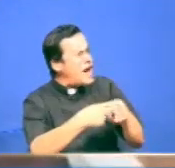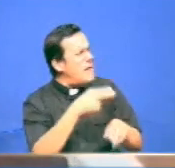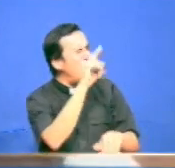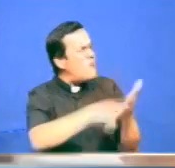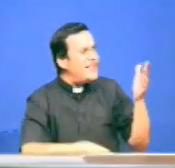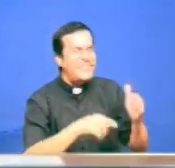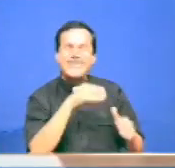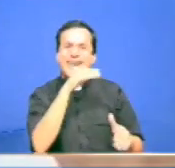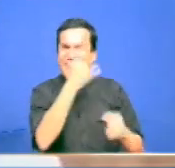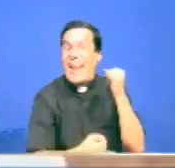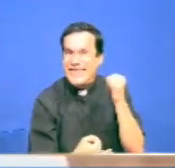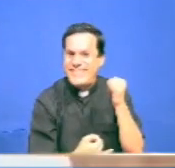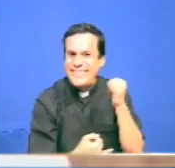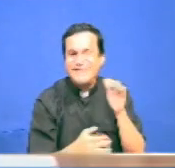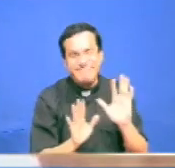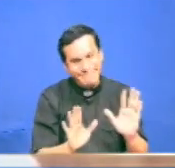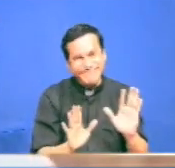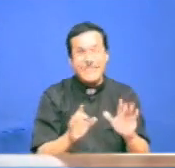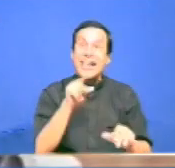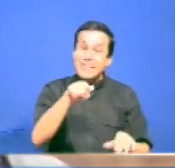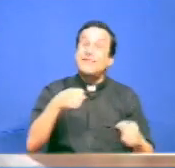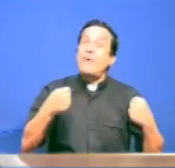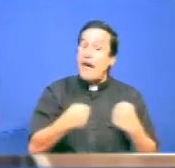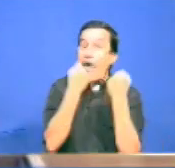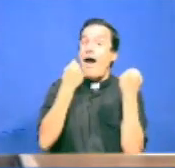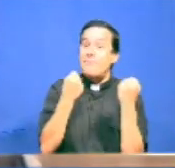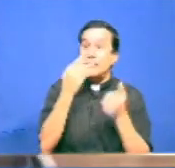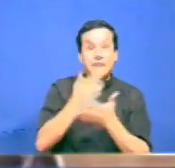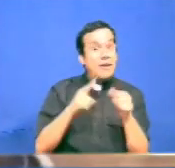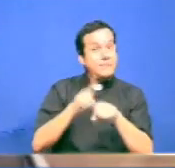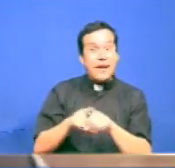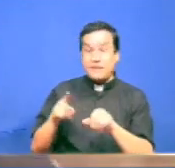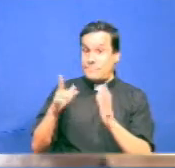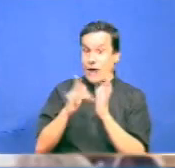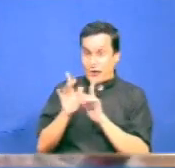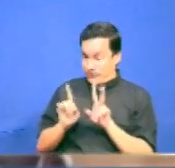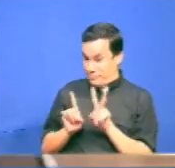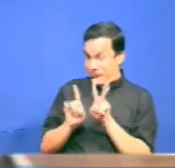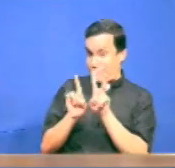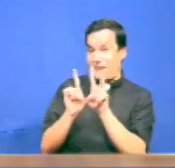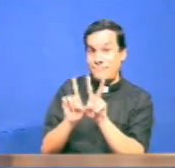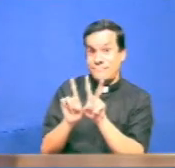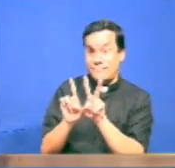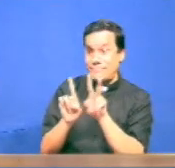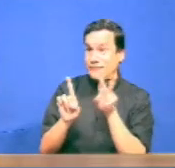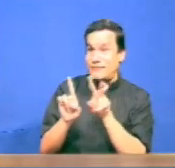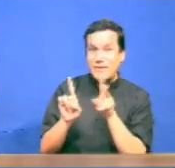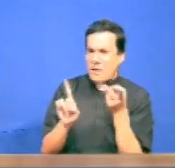is the kind of situation of the two. And they walk as they realize, but this stranger, as it